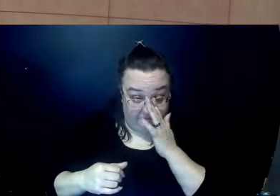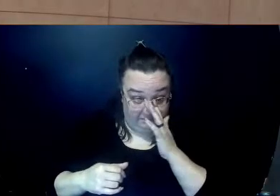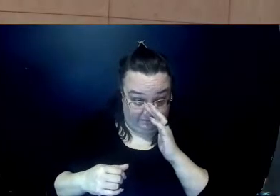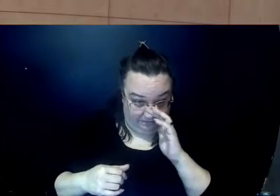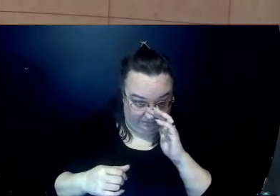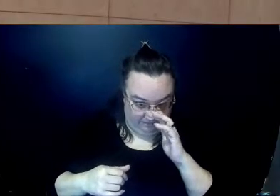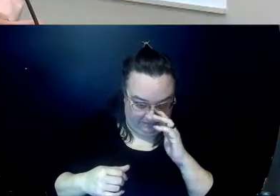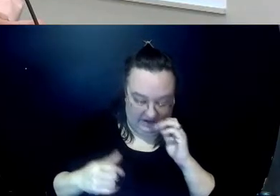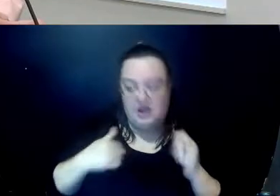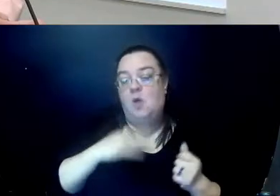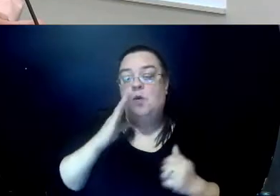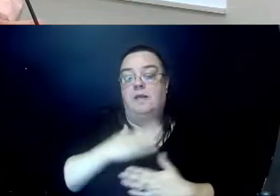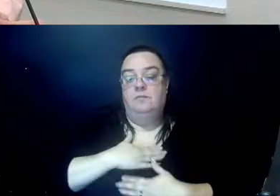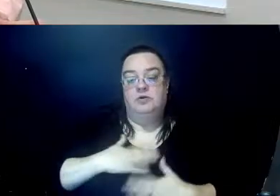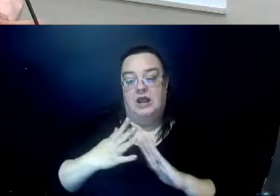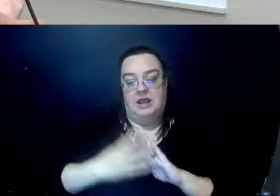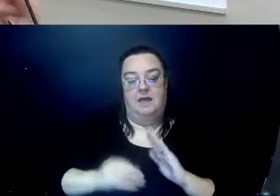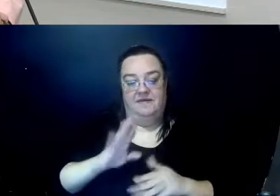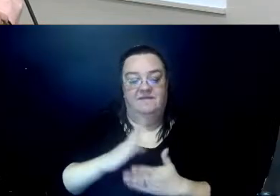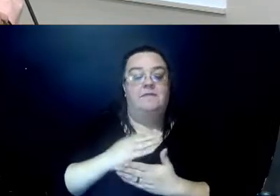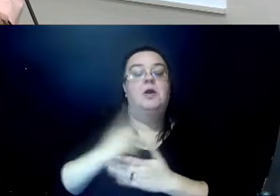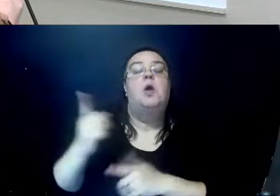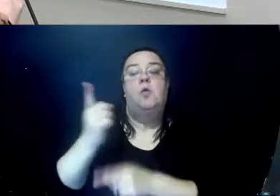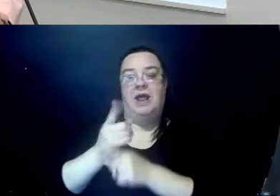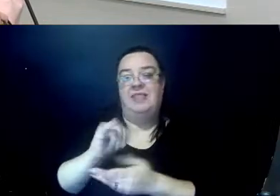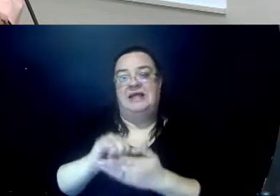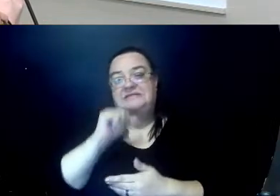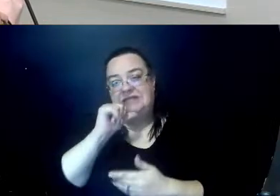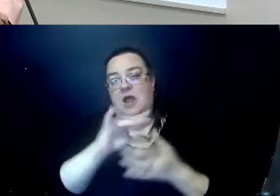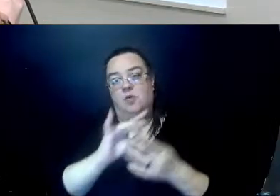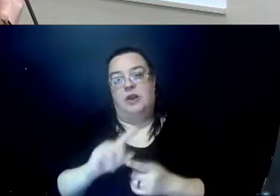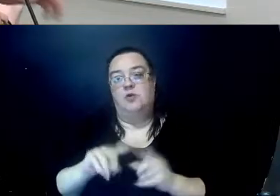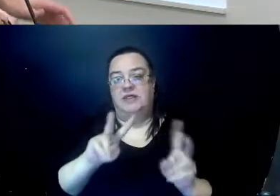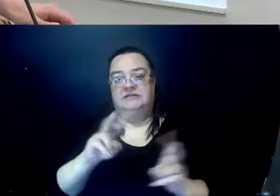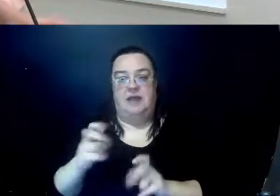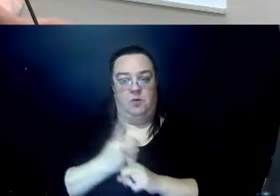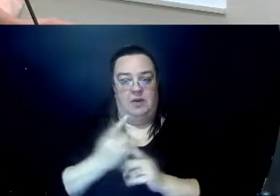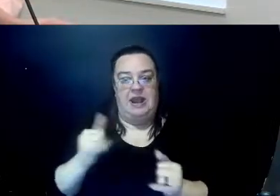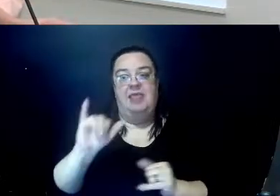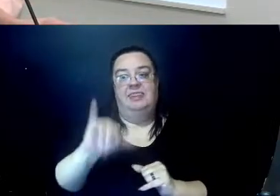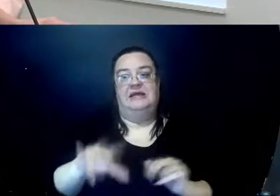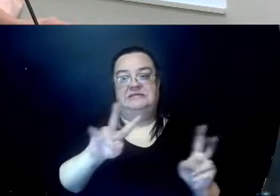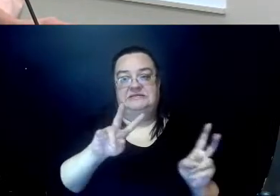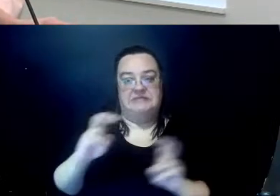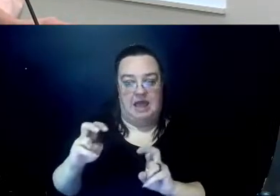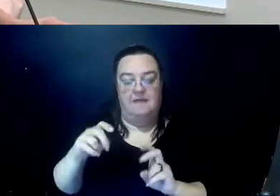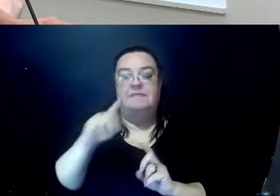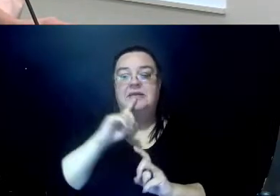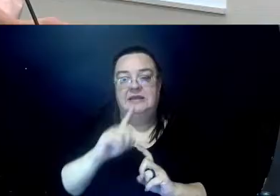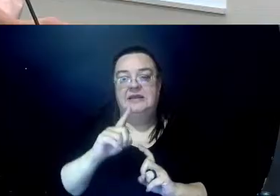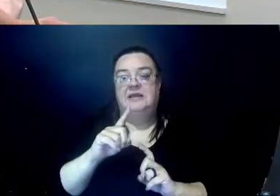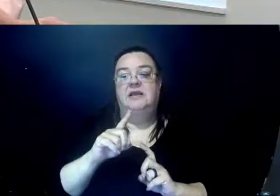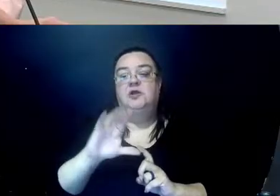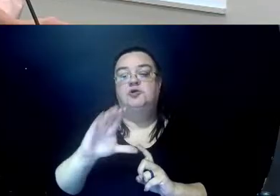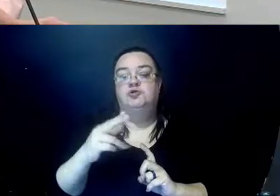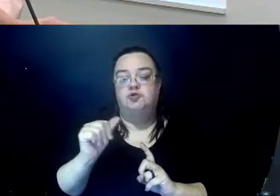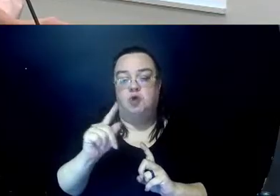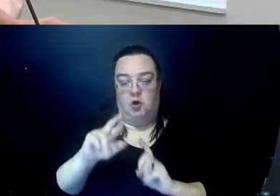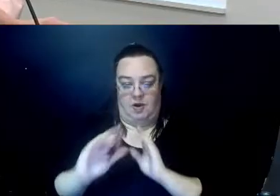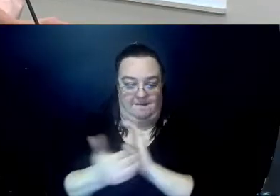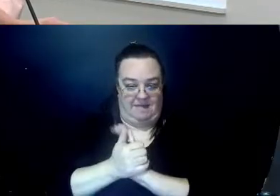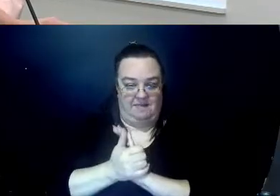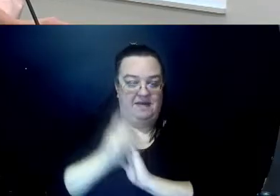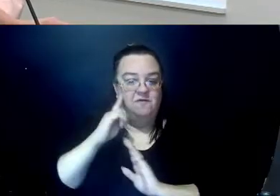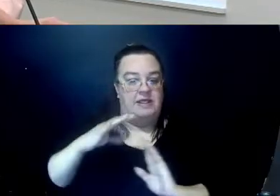a copy of the budget if you could. That's also not germane to the topic at hand. This topic is the charter amendment for